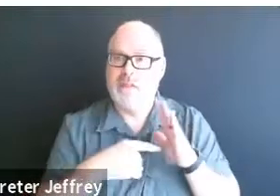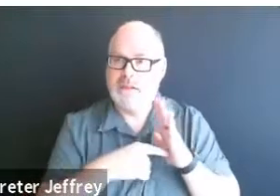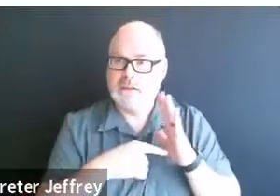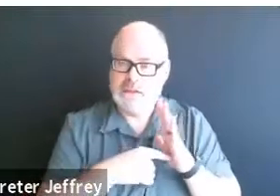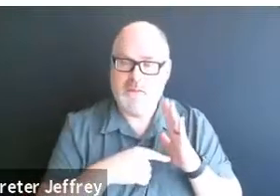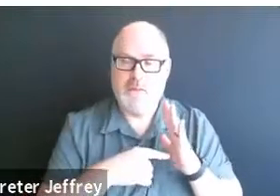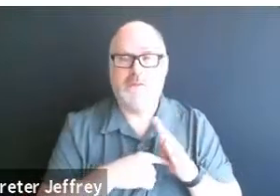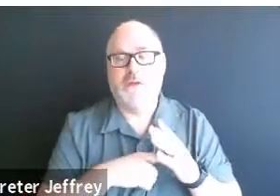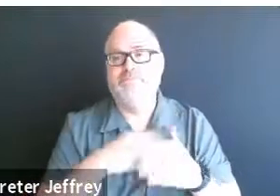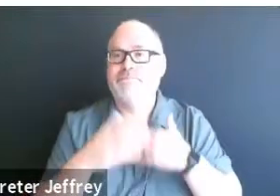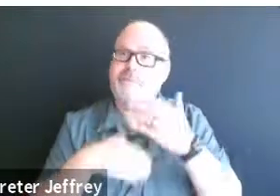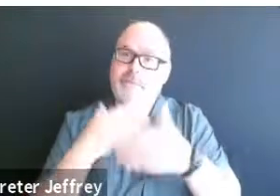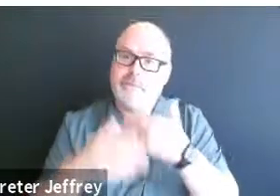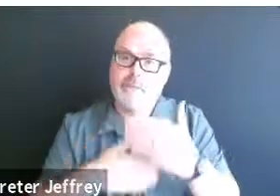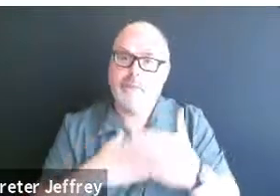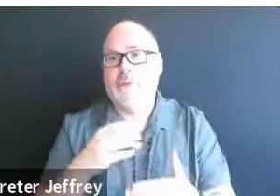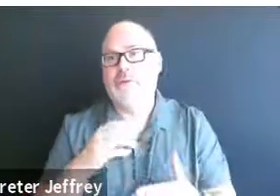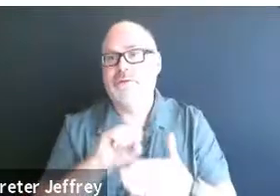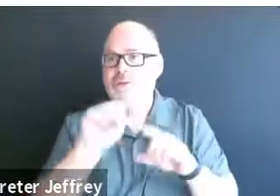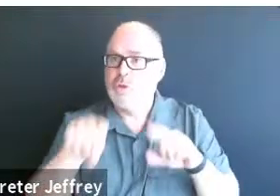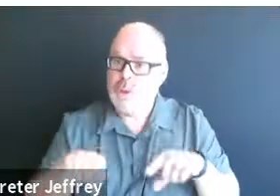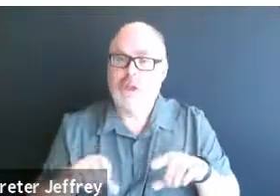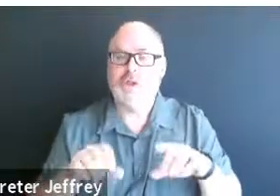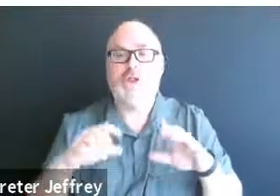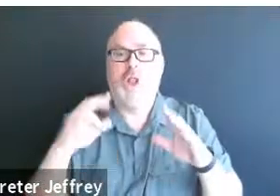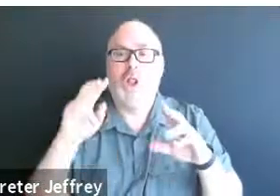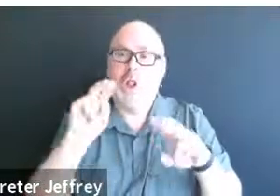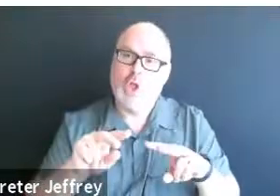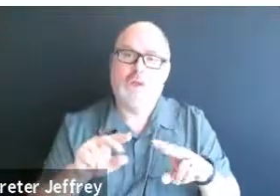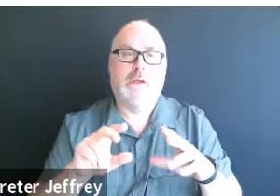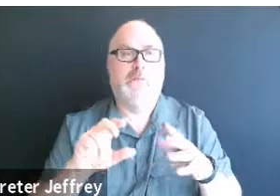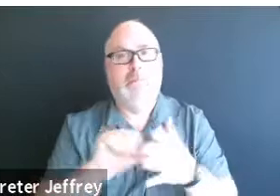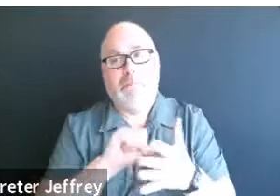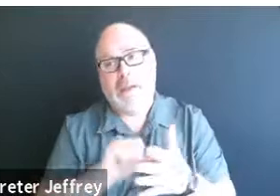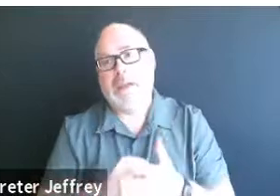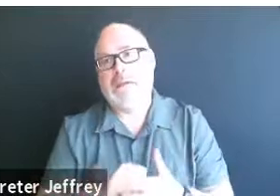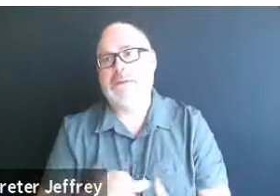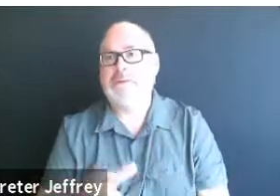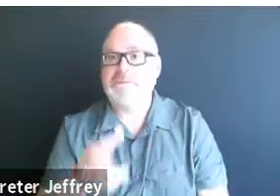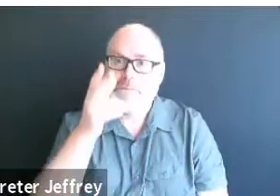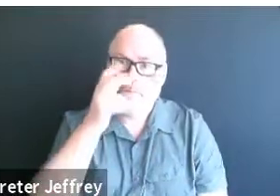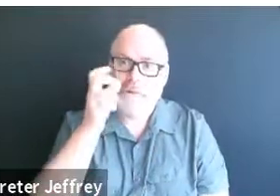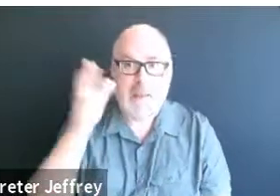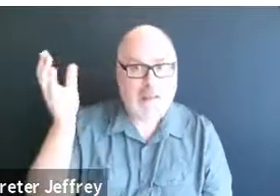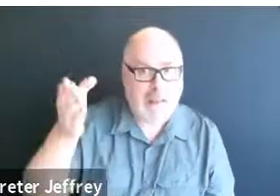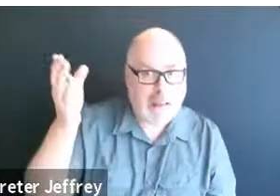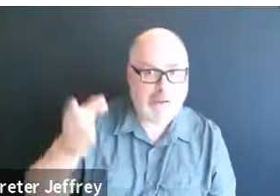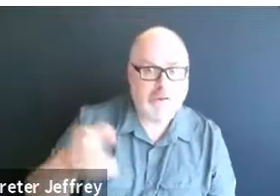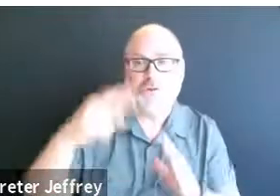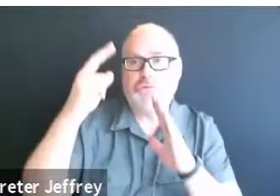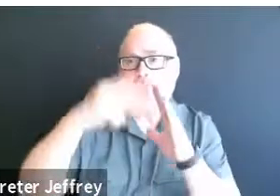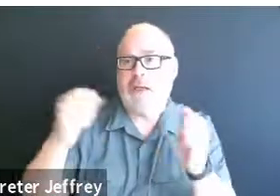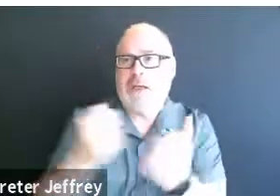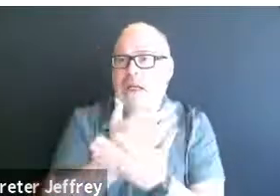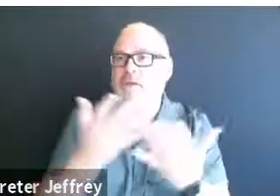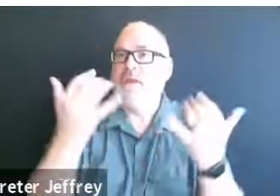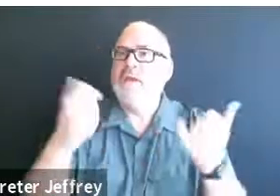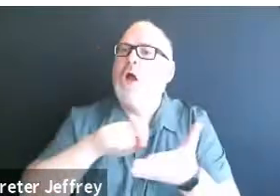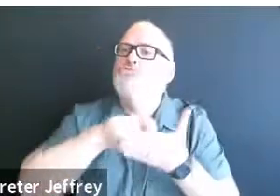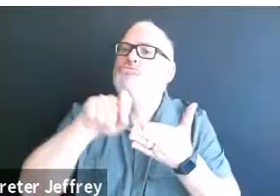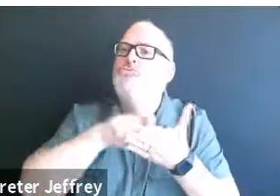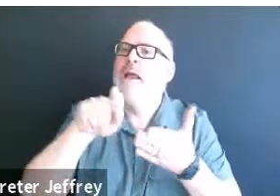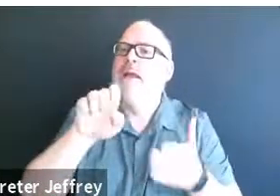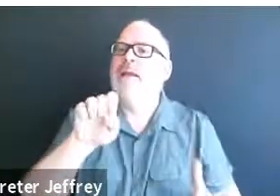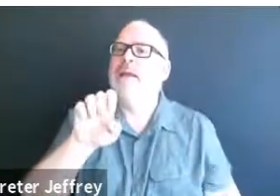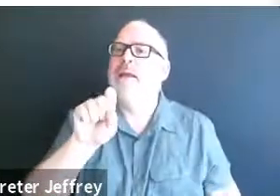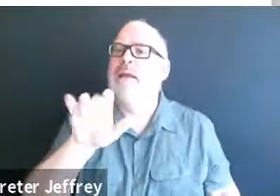have, in this demonstration, they've gone through the rhetorical situation, they've looked at my pages, they listened to my lecture, they listened to the overview,